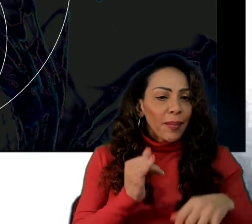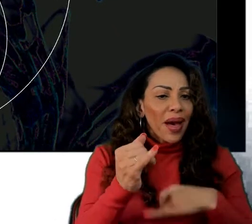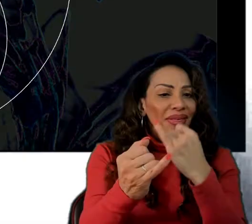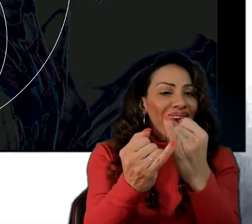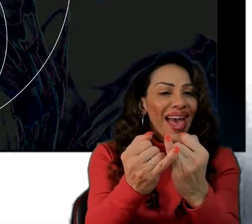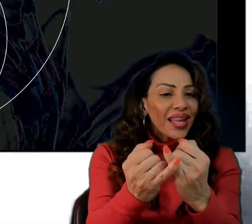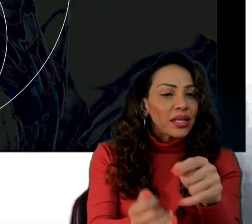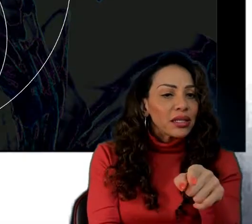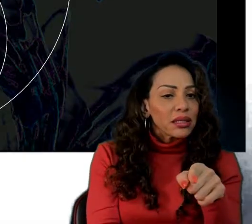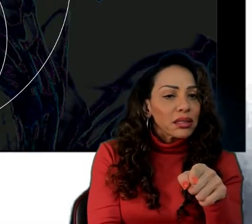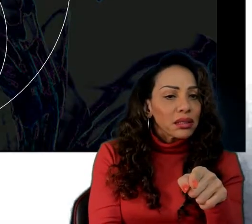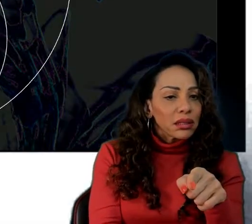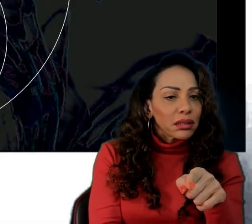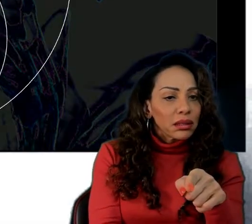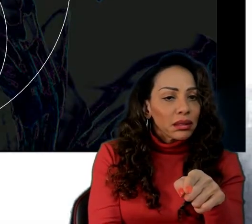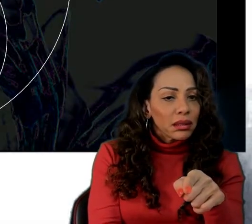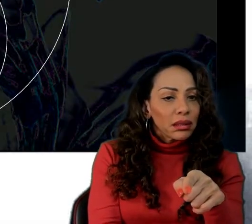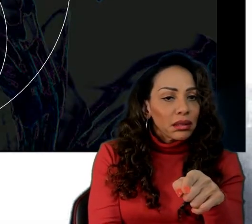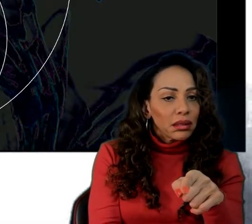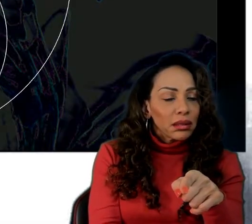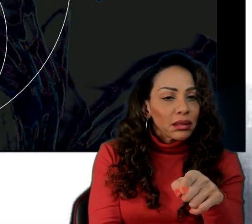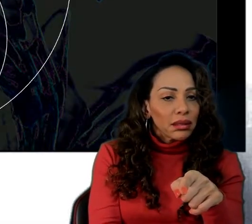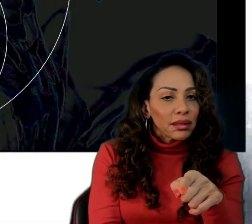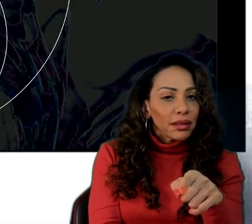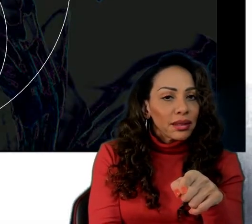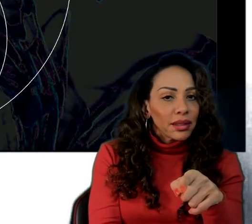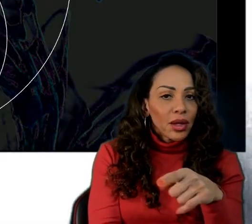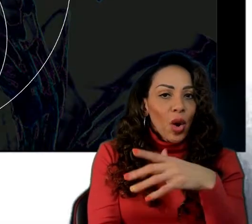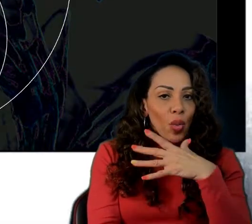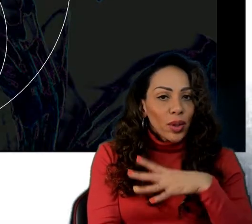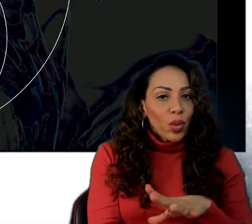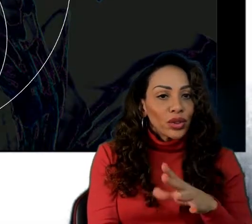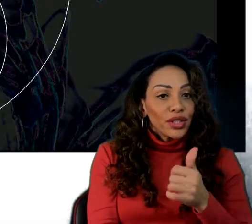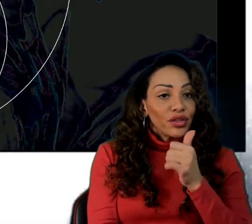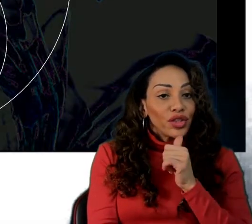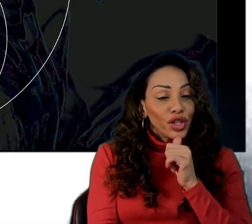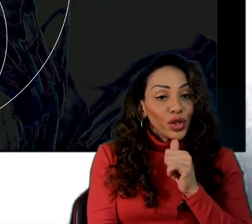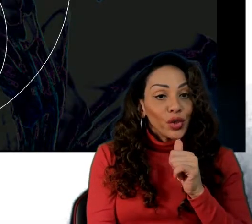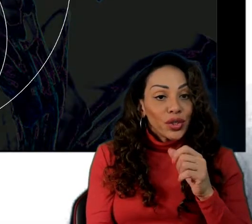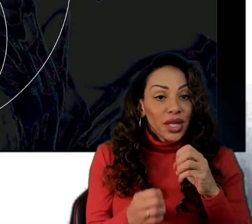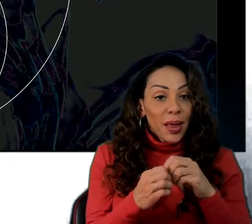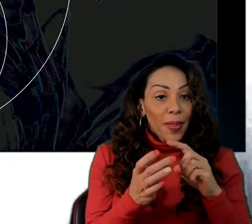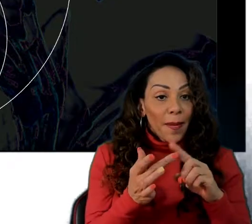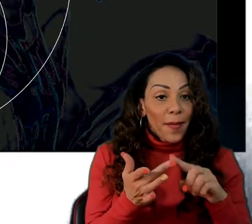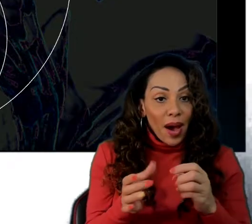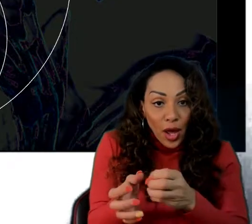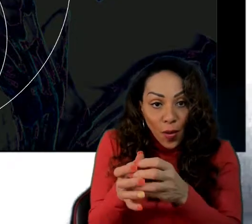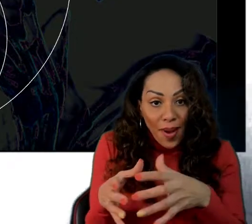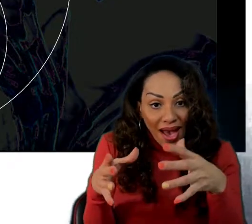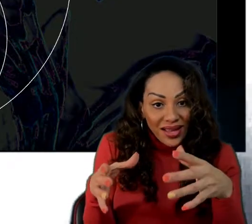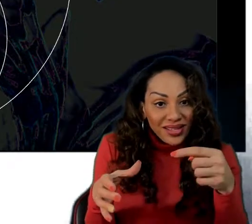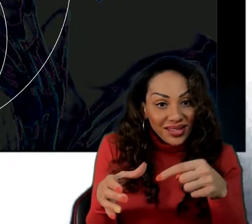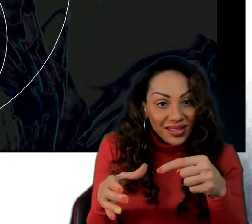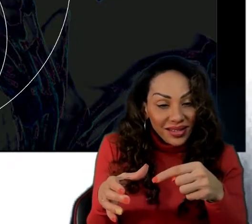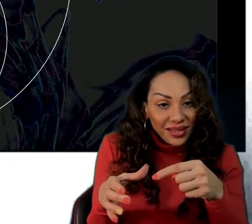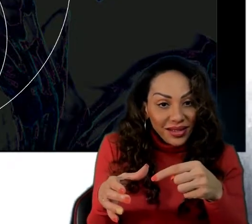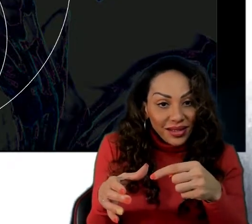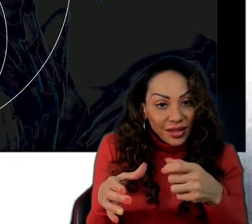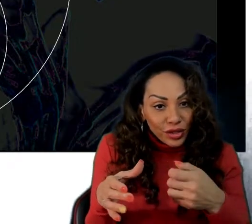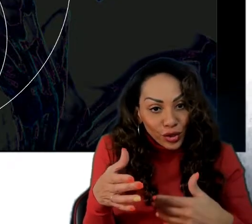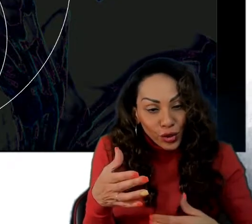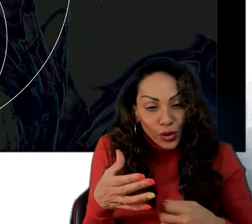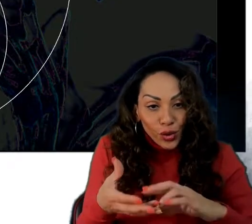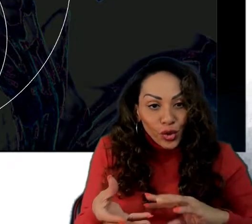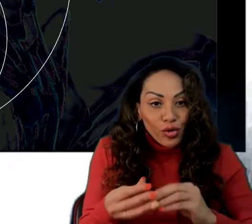using the biomass to truly create a regenerative system. That's something that we want to kind of complete